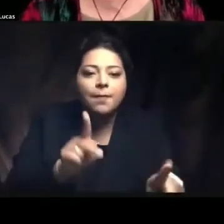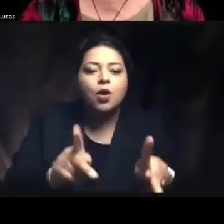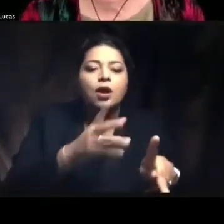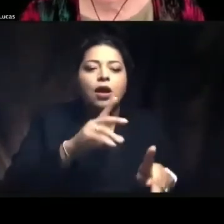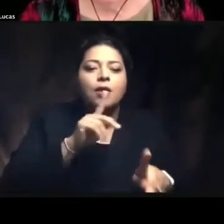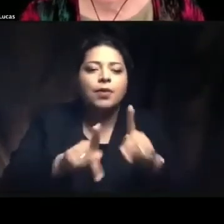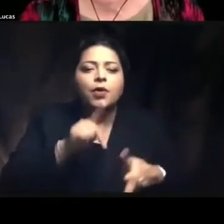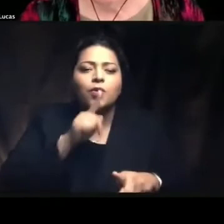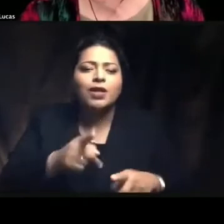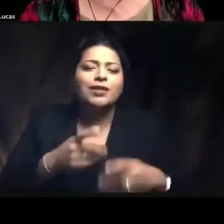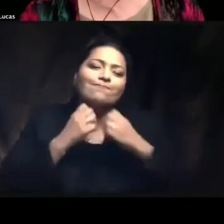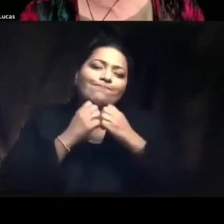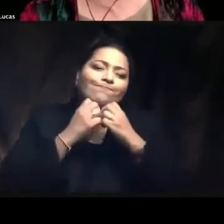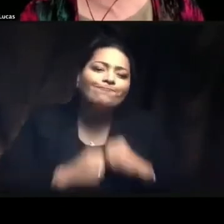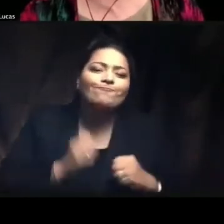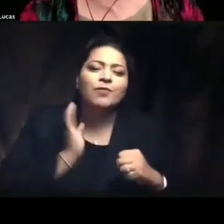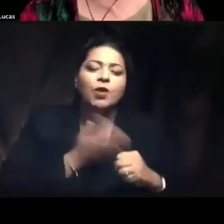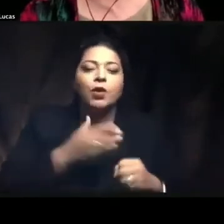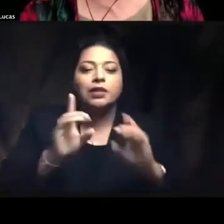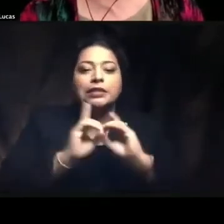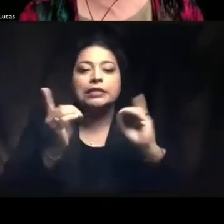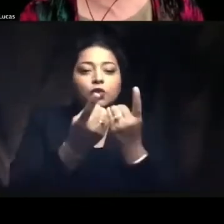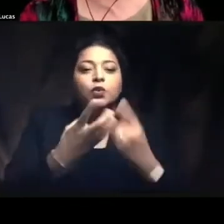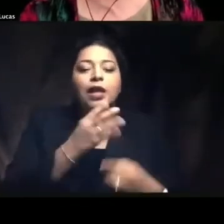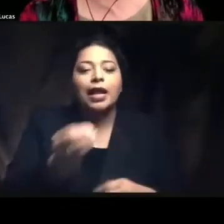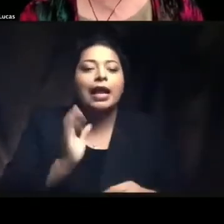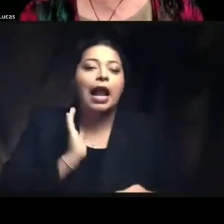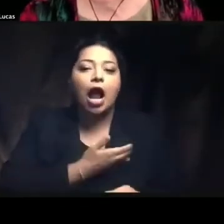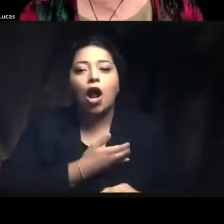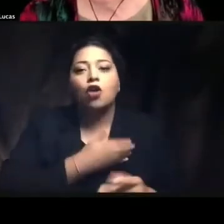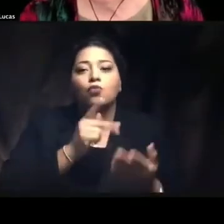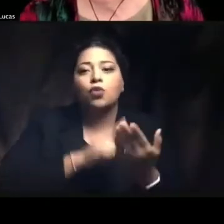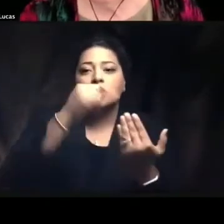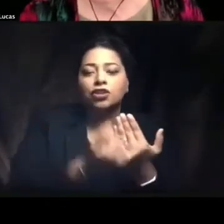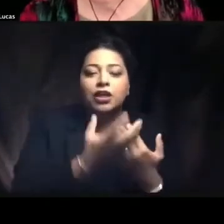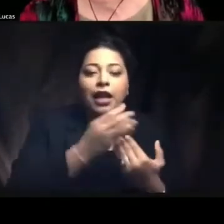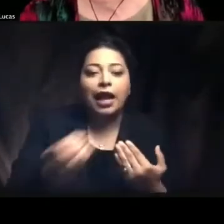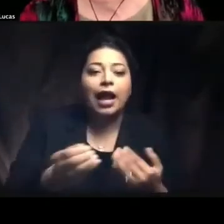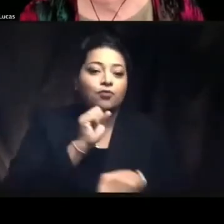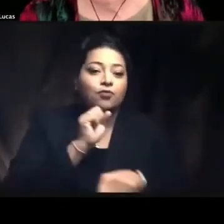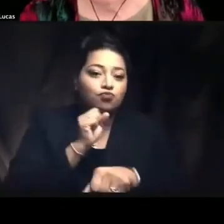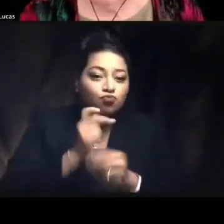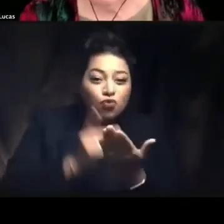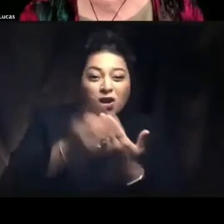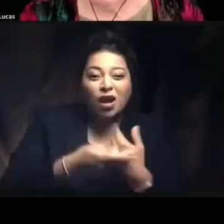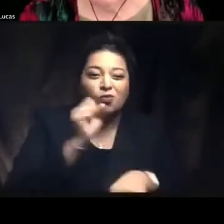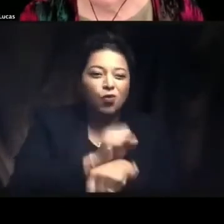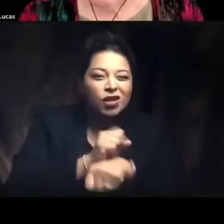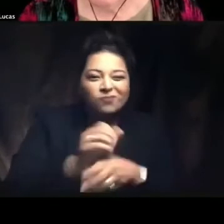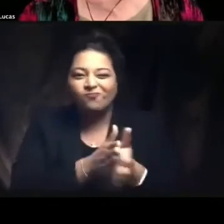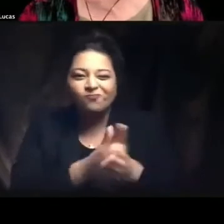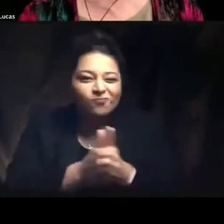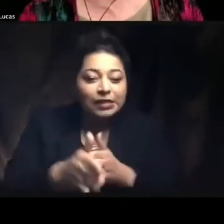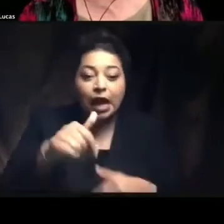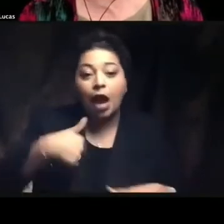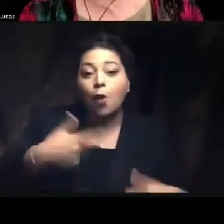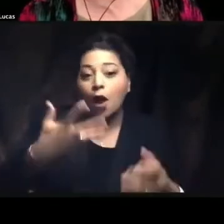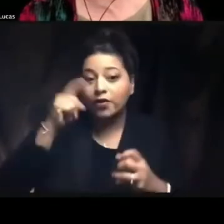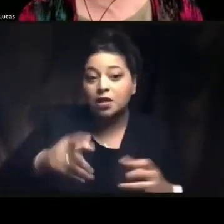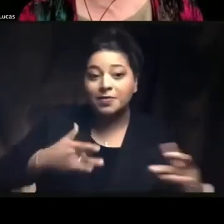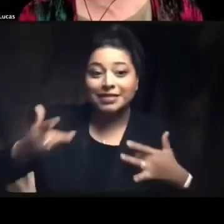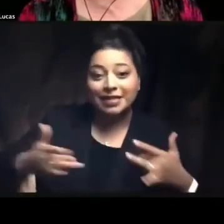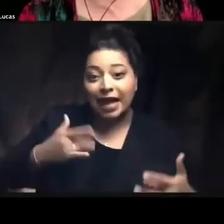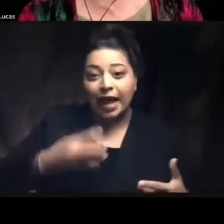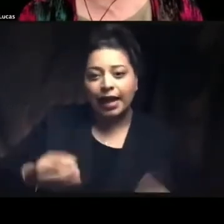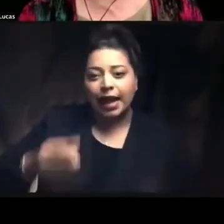love our districts, and we're going to get our projects and our programs working and going. So just be excited, because I'm excited,